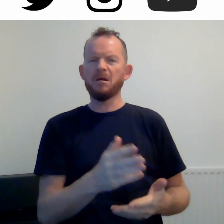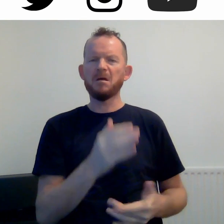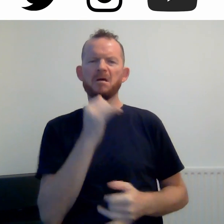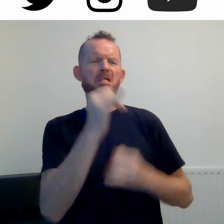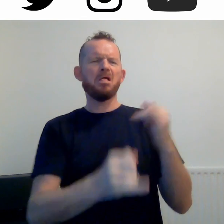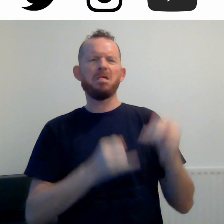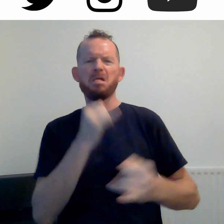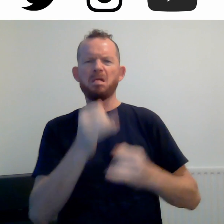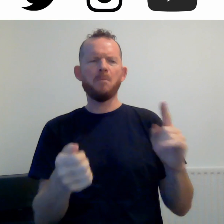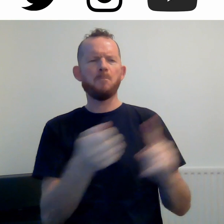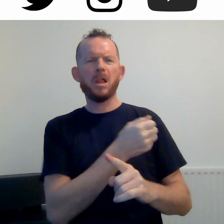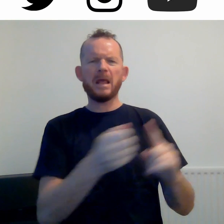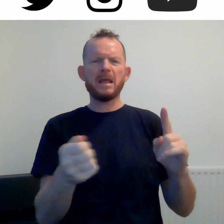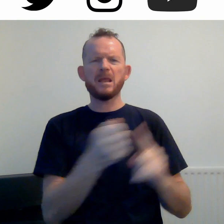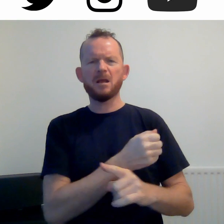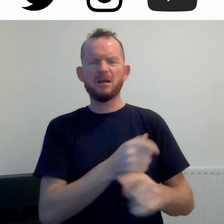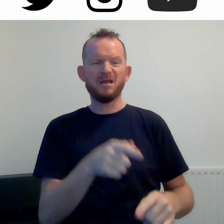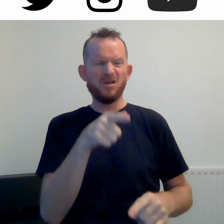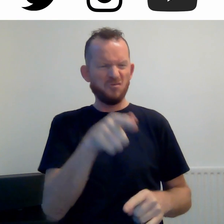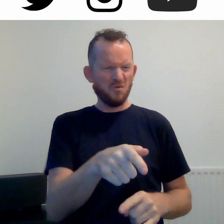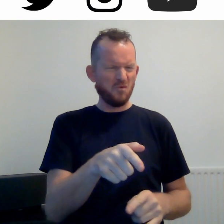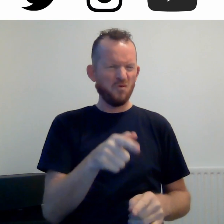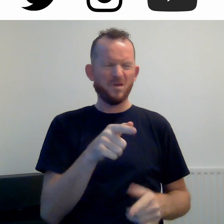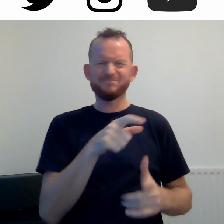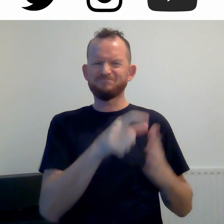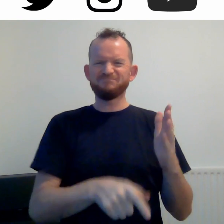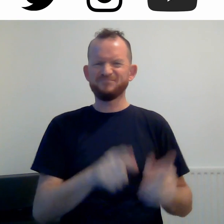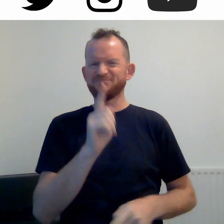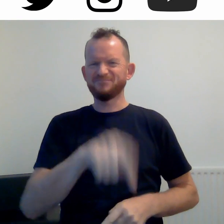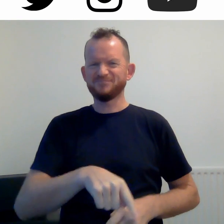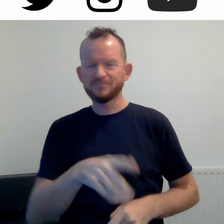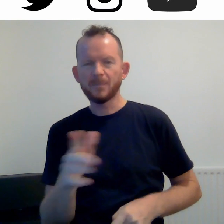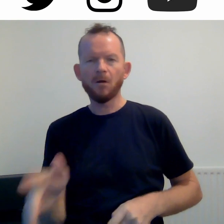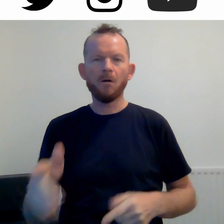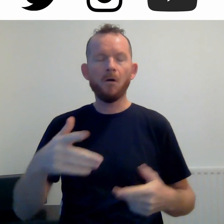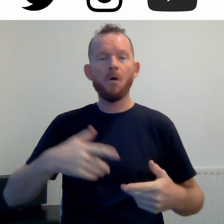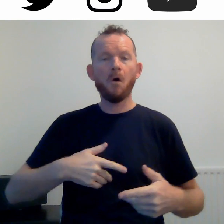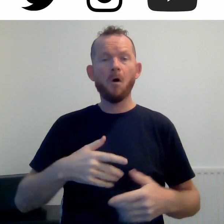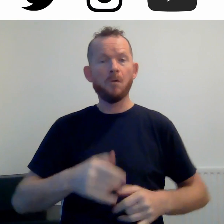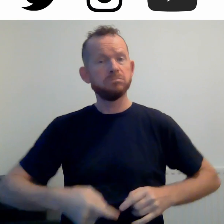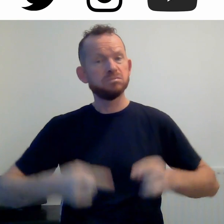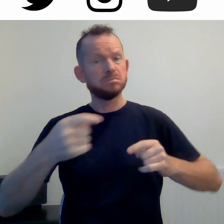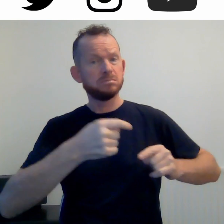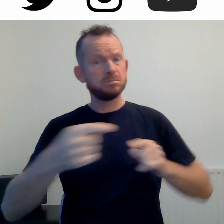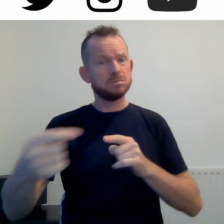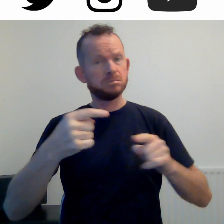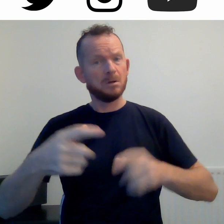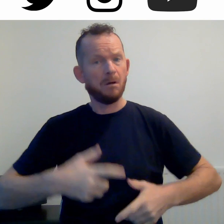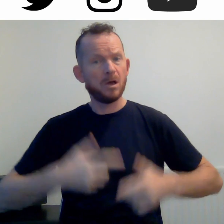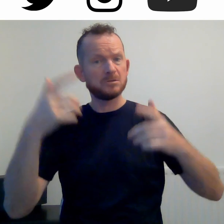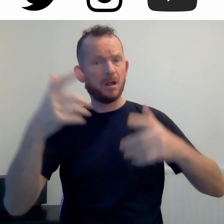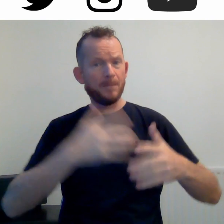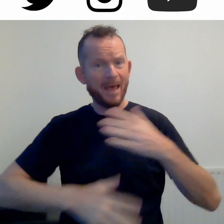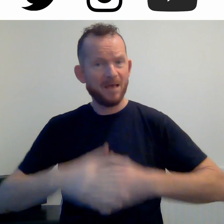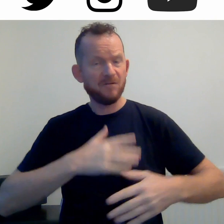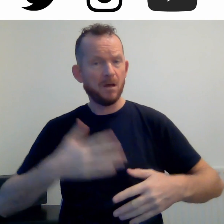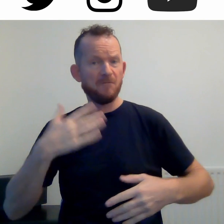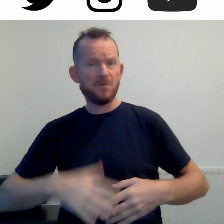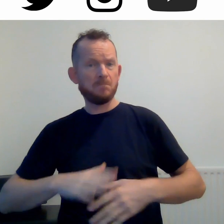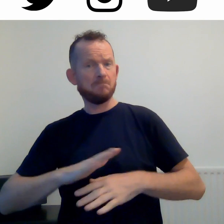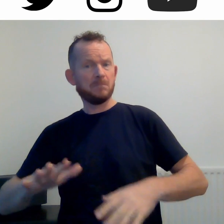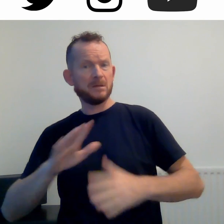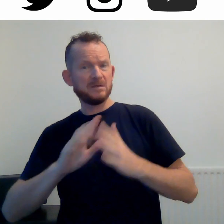being disabled, ridicule and bullying for acting or operating in ways others perceive they shouldn't, to hostility and